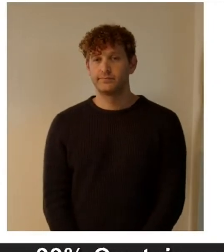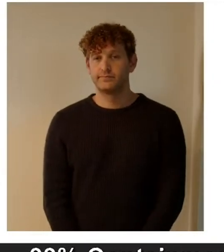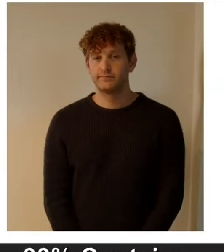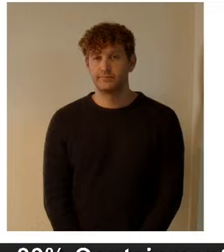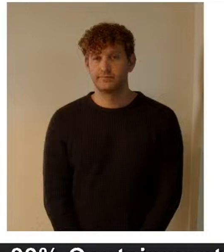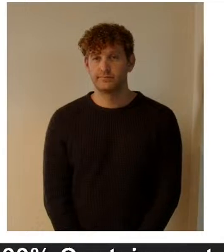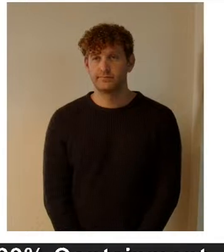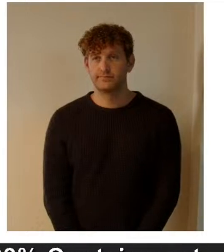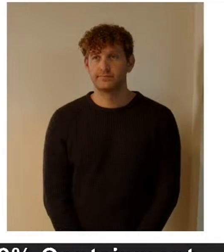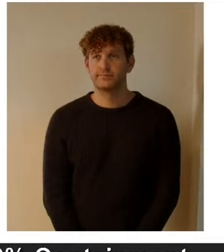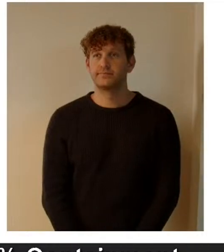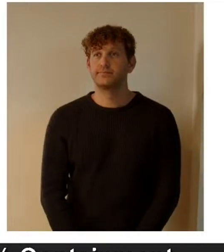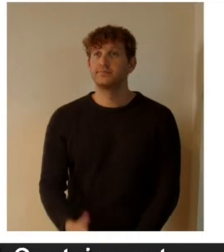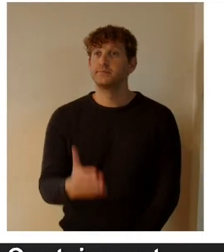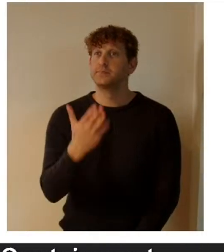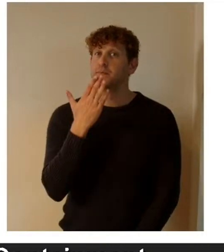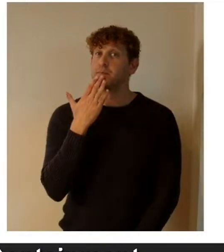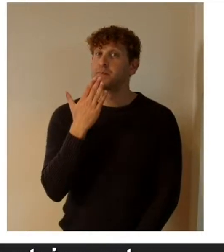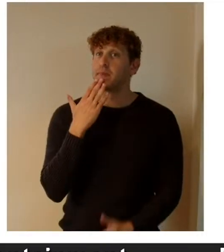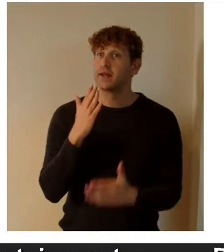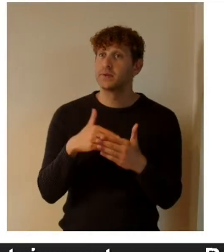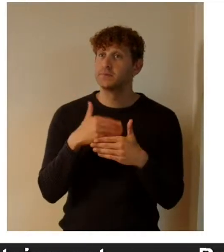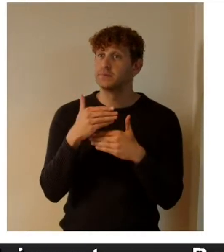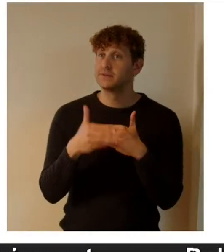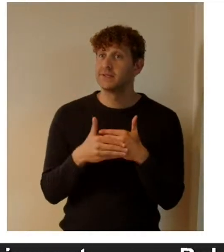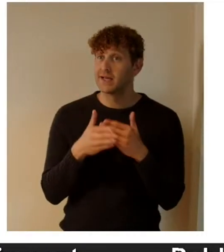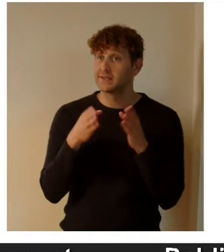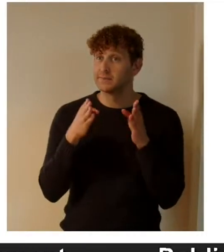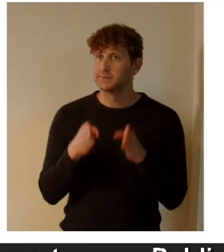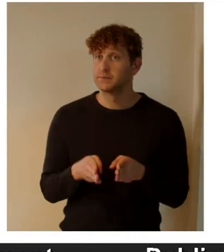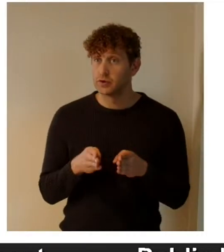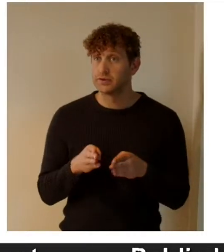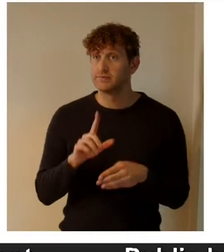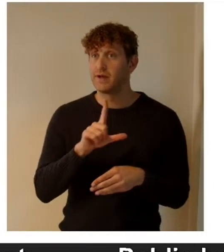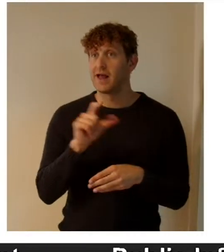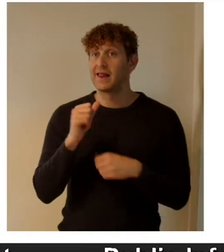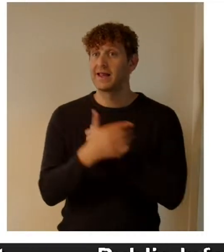Thank you. Our next speaker from LA County Fire, Assistant Chief Springle.